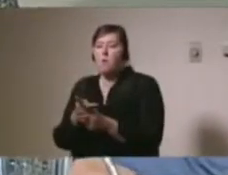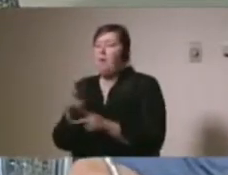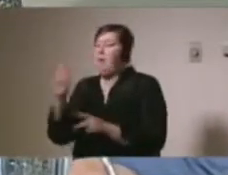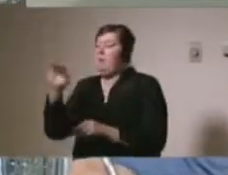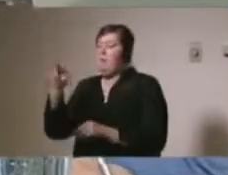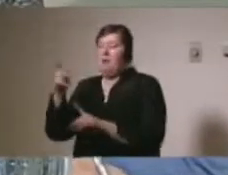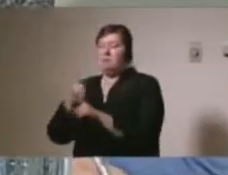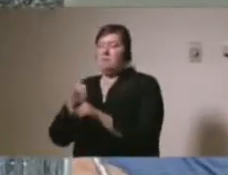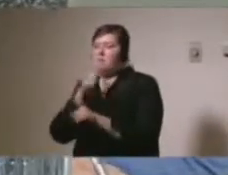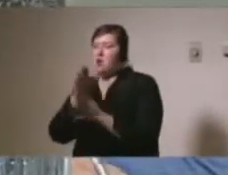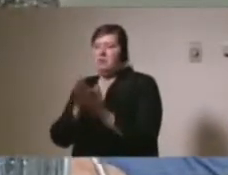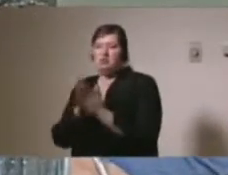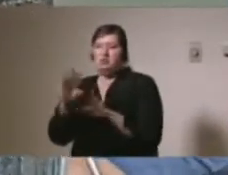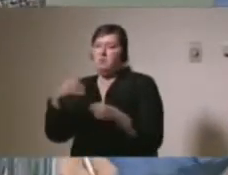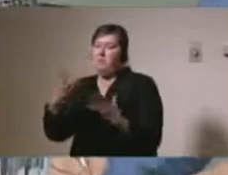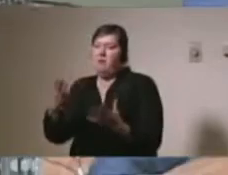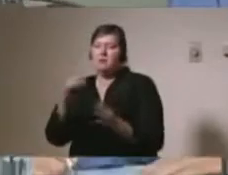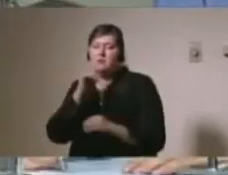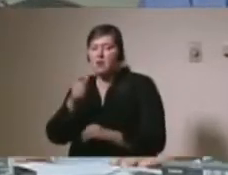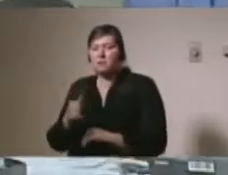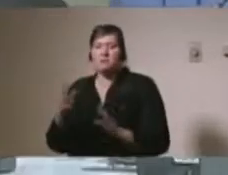market.